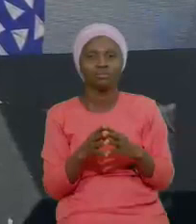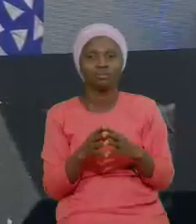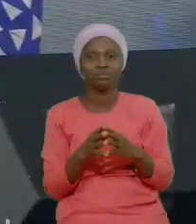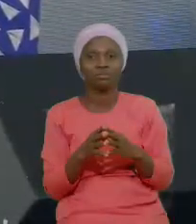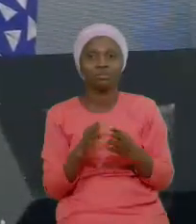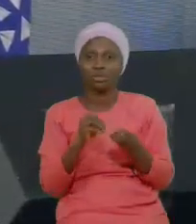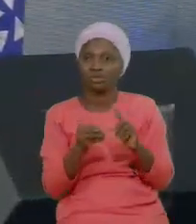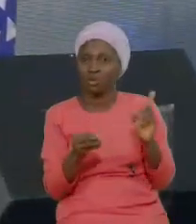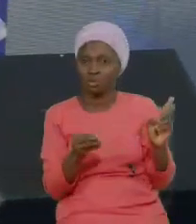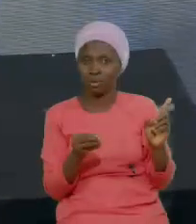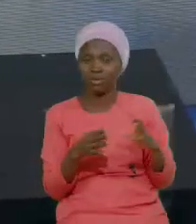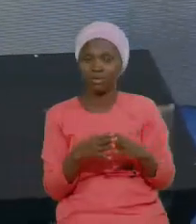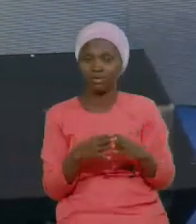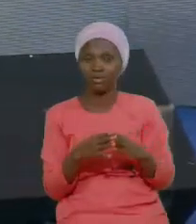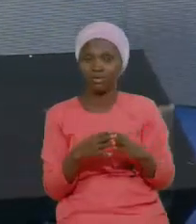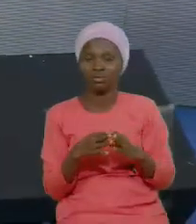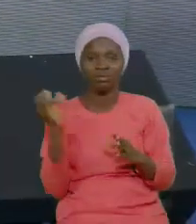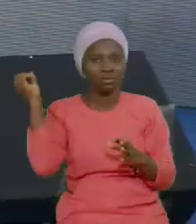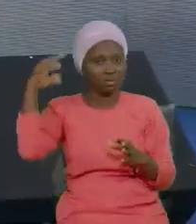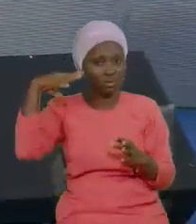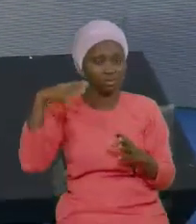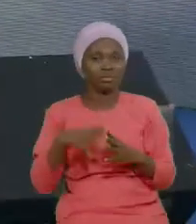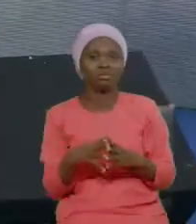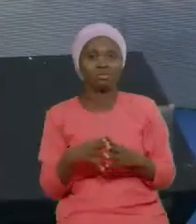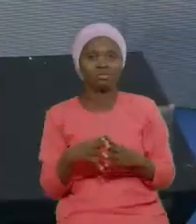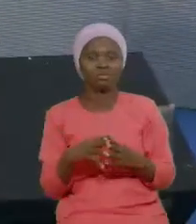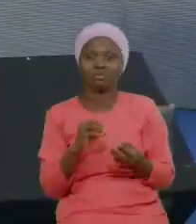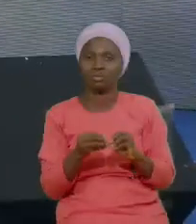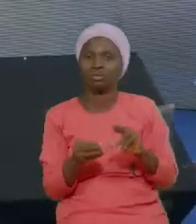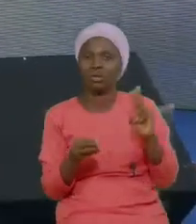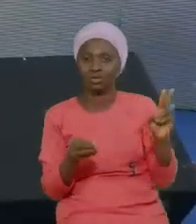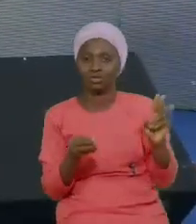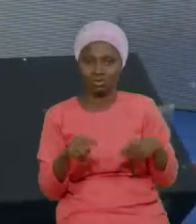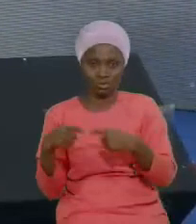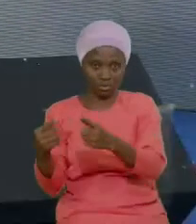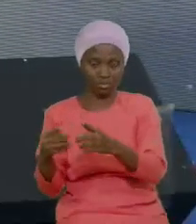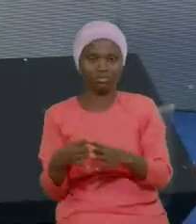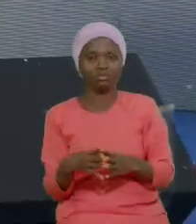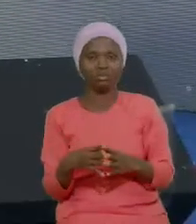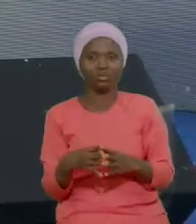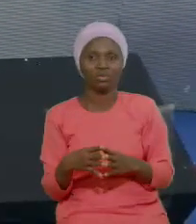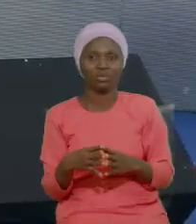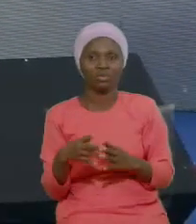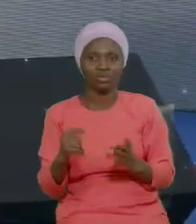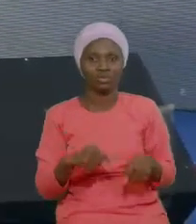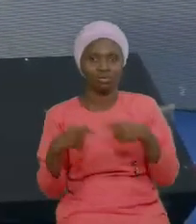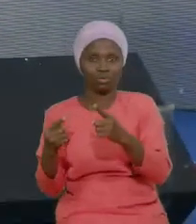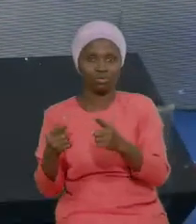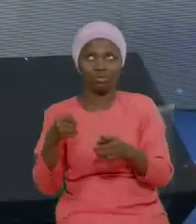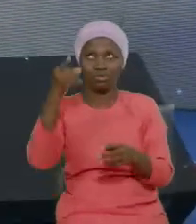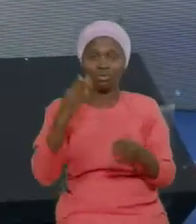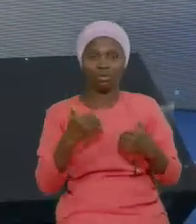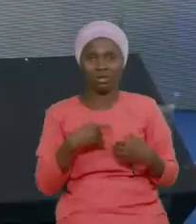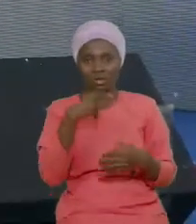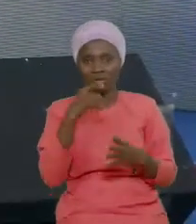Number one, grace. Number two, goal. The goal God has set beyond